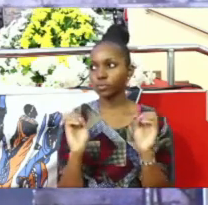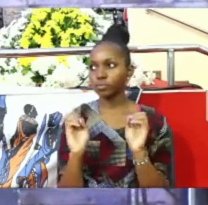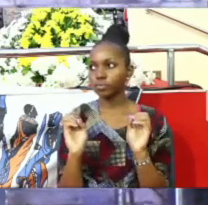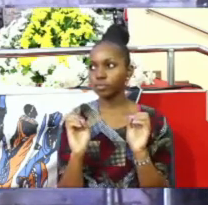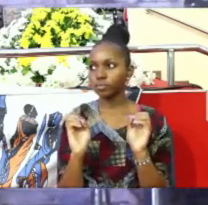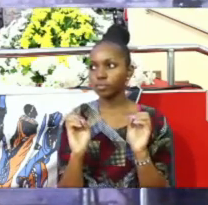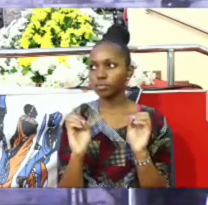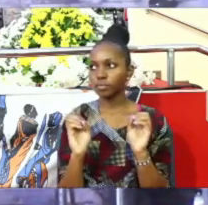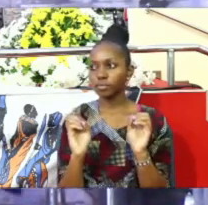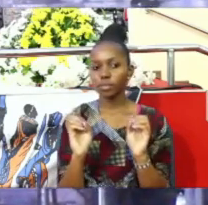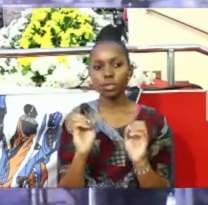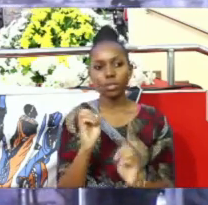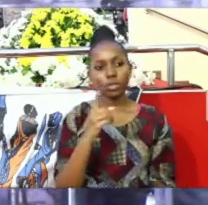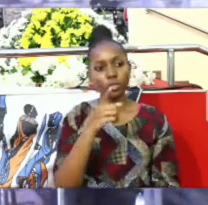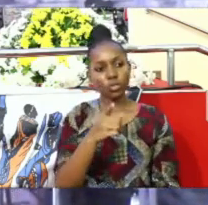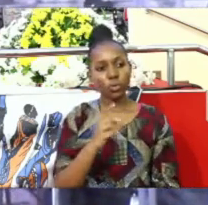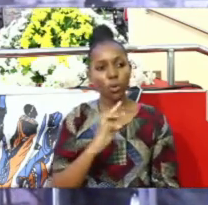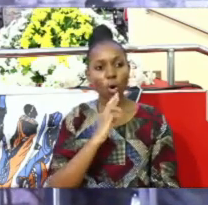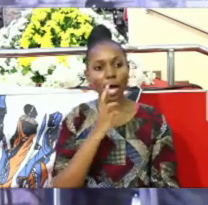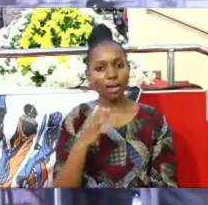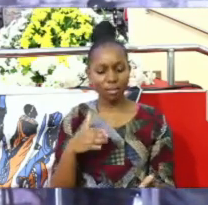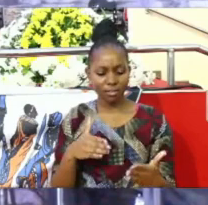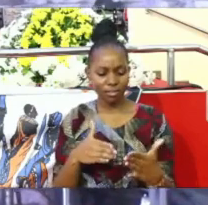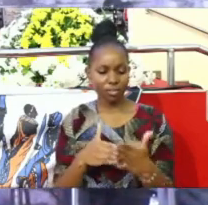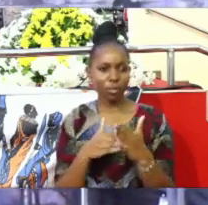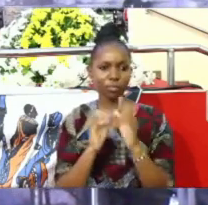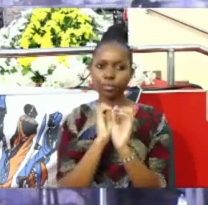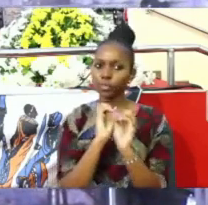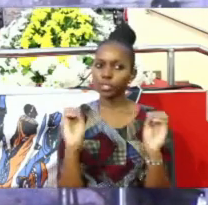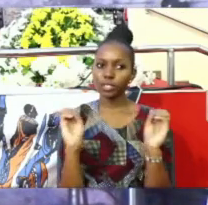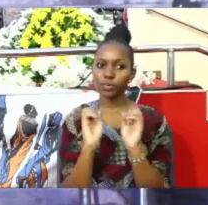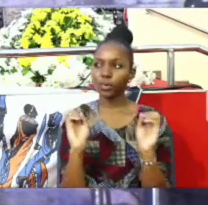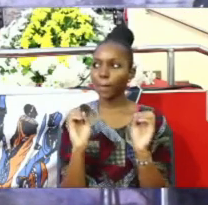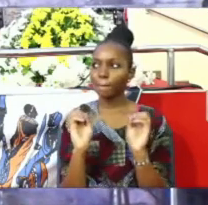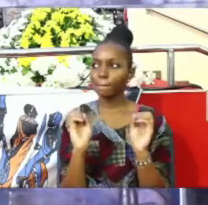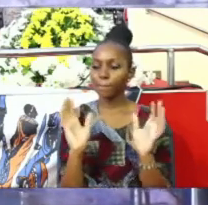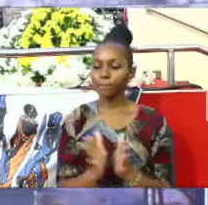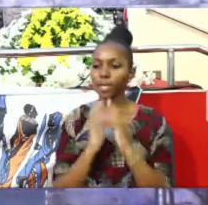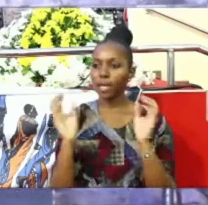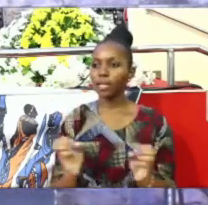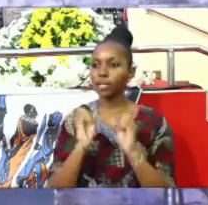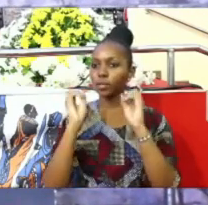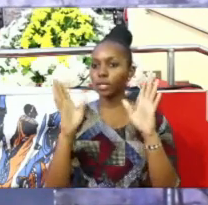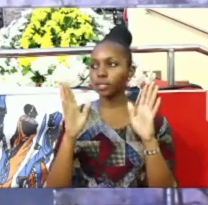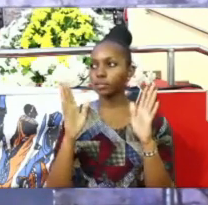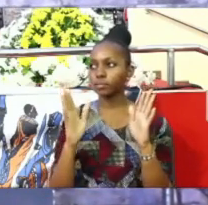are unstoppable. Na hauwezi zuilika. Hallelujah. Amen. You